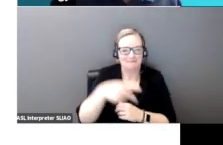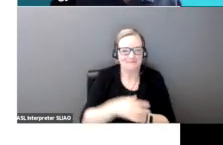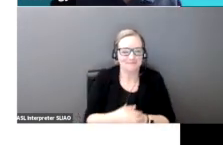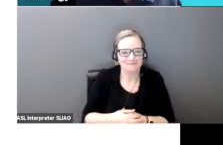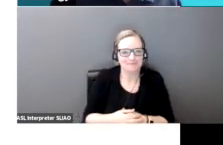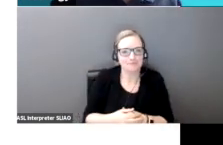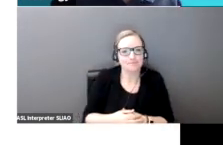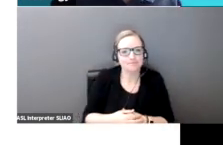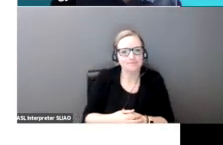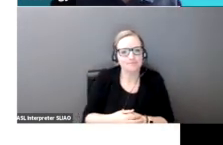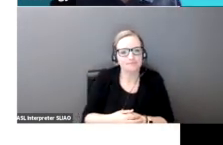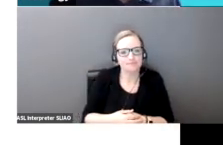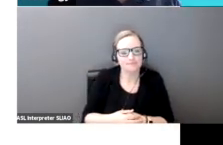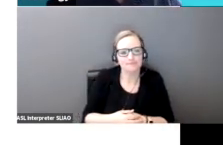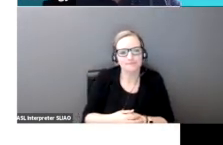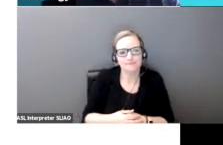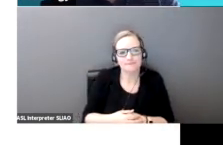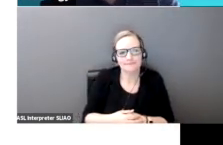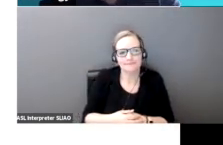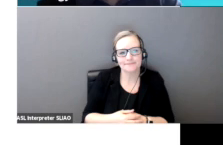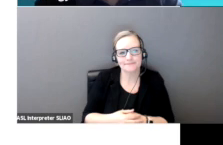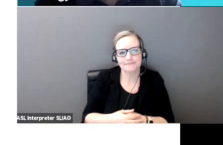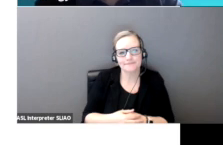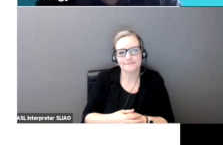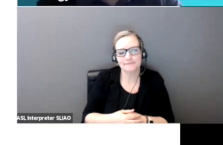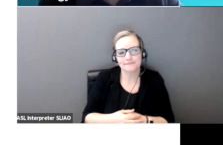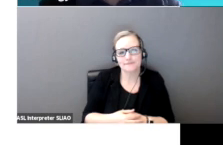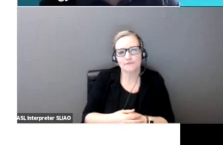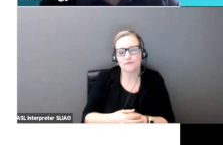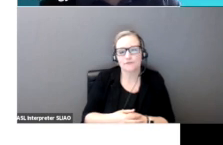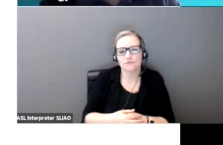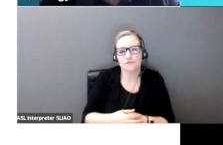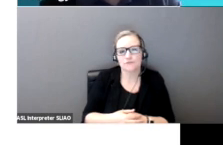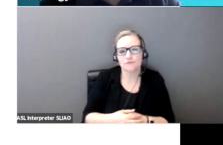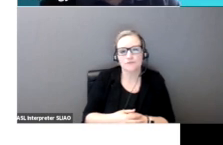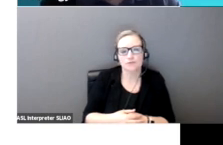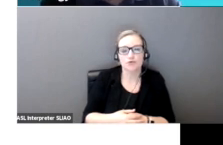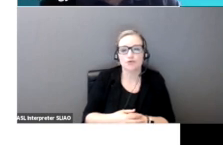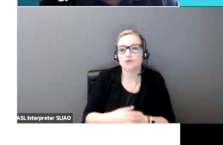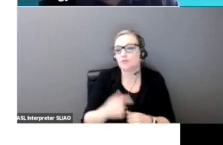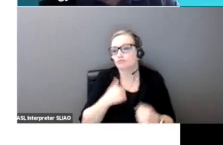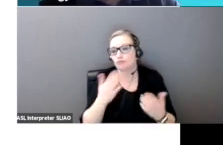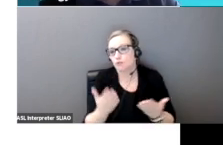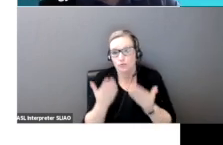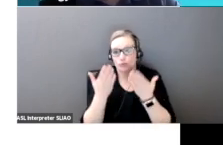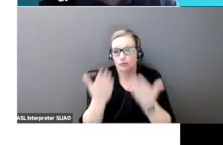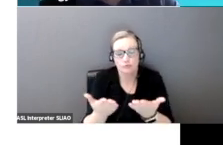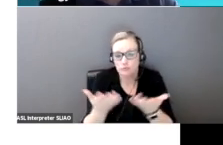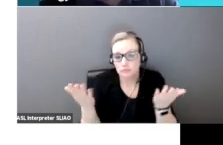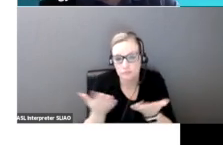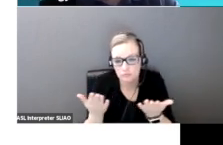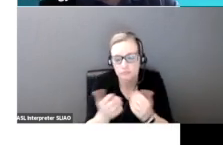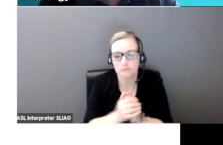And so understand what your priorities are in your business. What is your